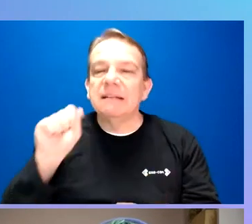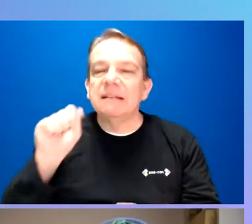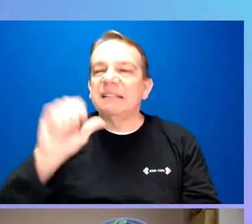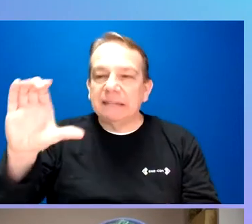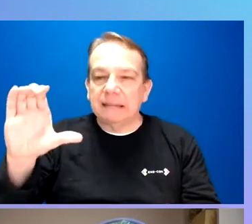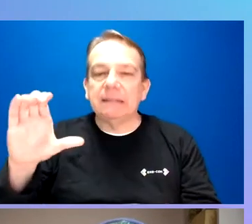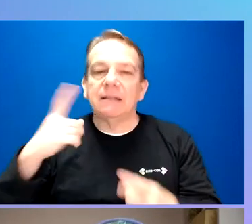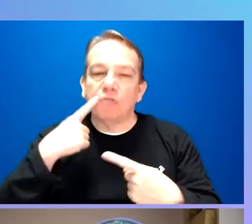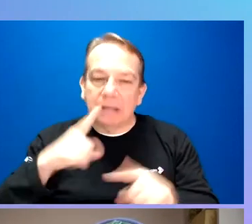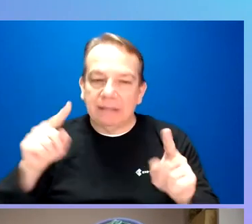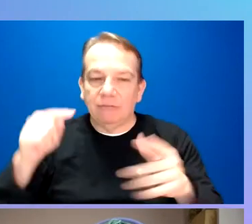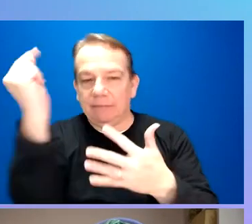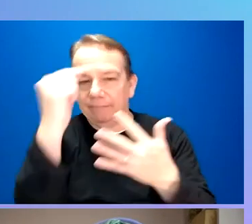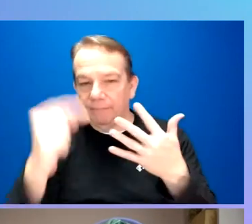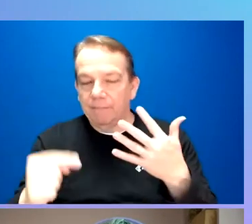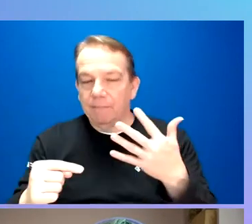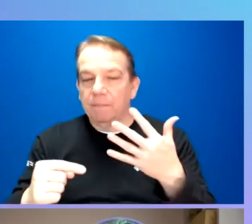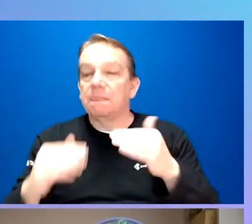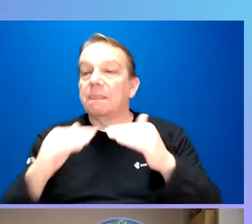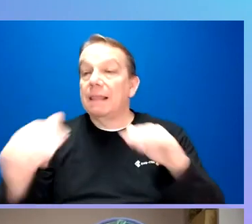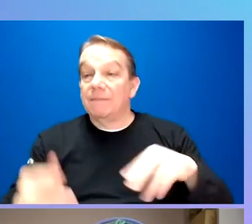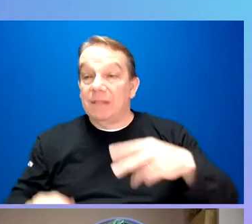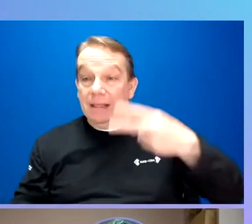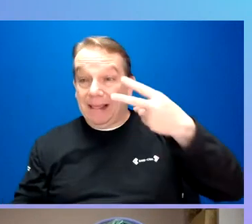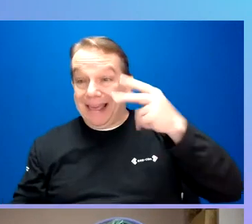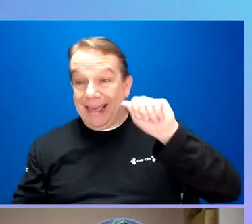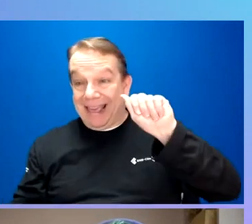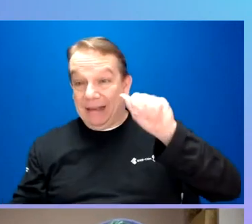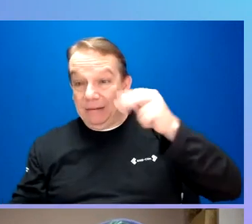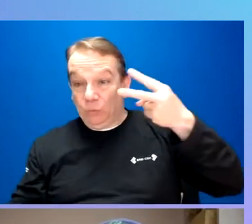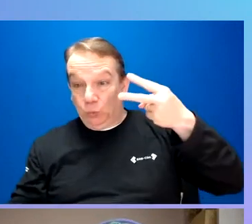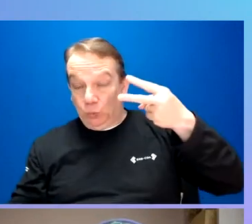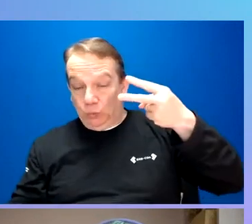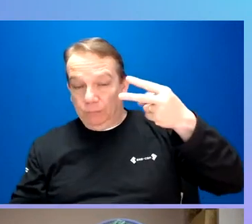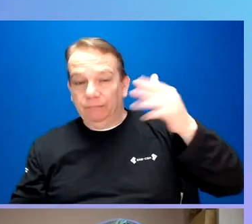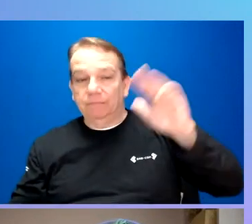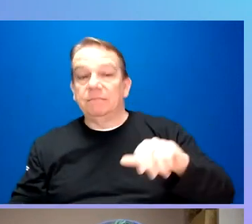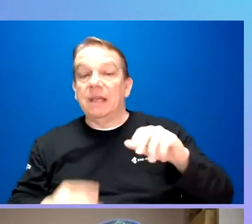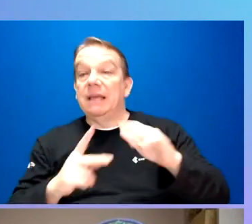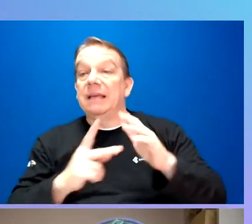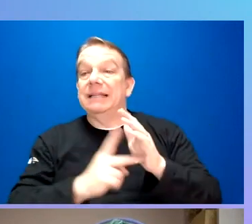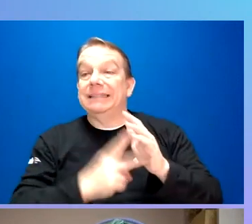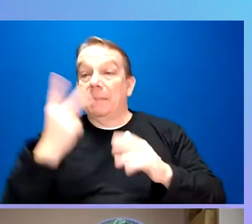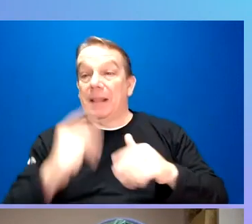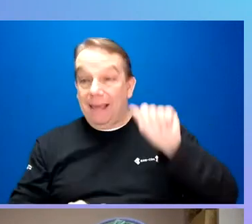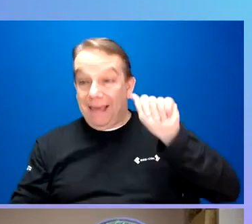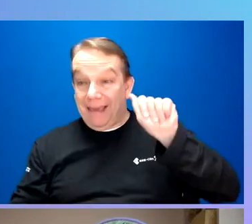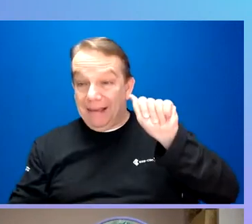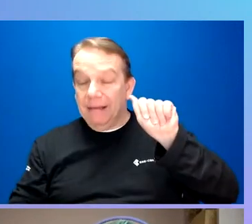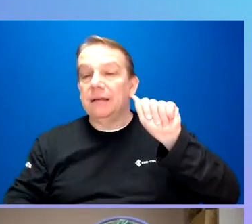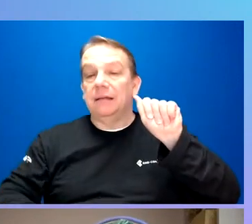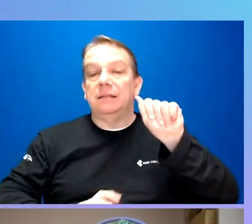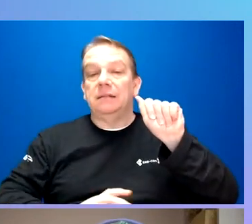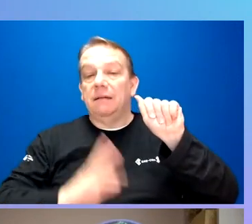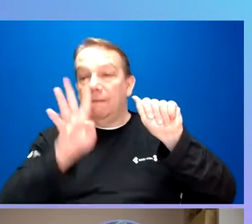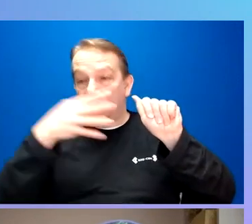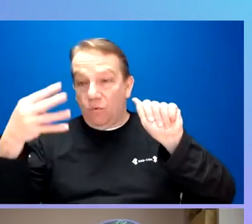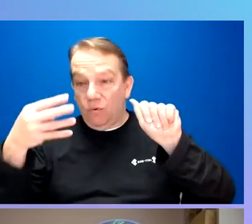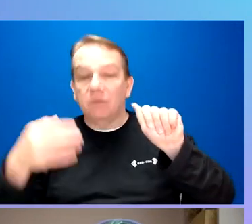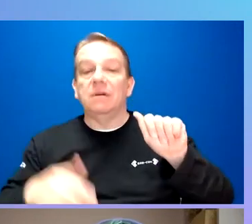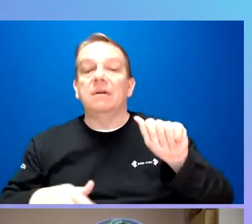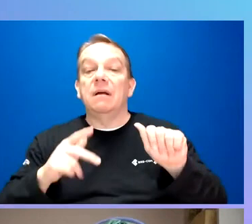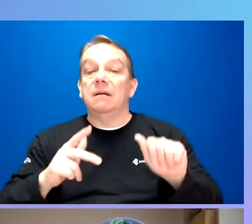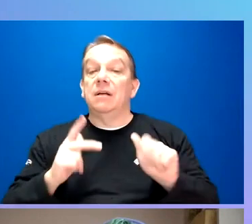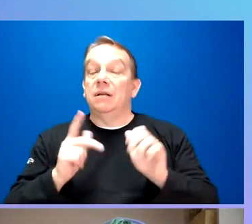got two of them are at level A, 4 of them are at AA, and 3 of them are at AAA.